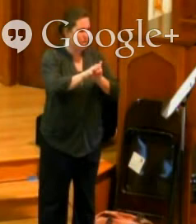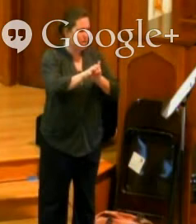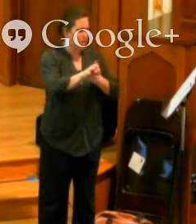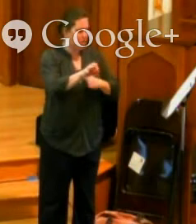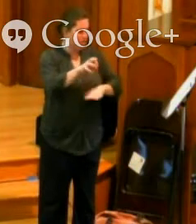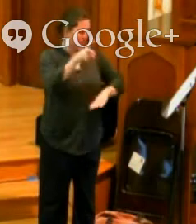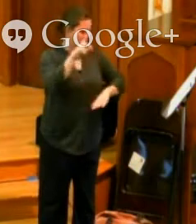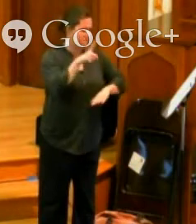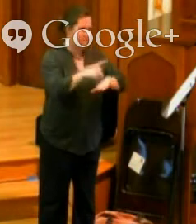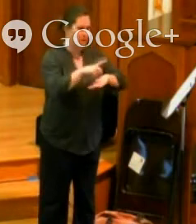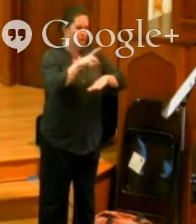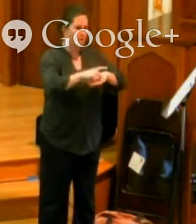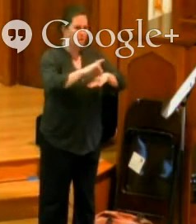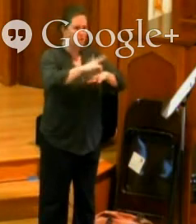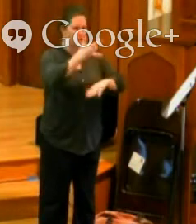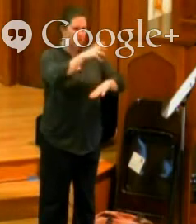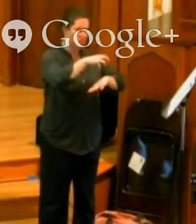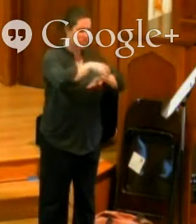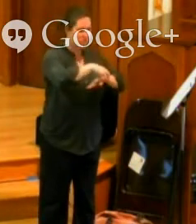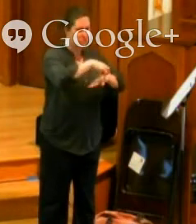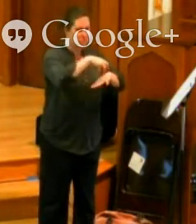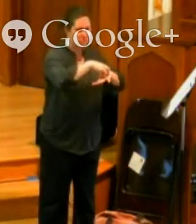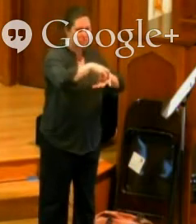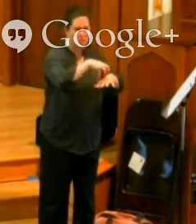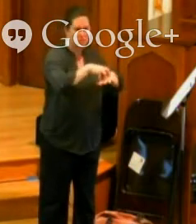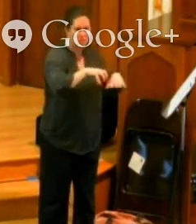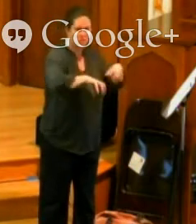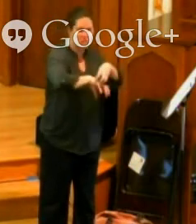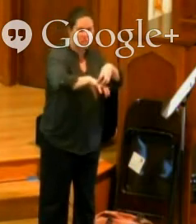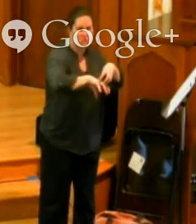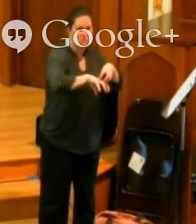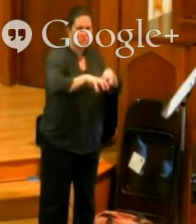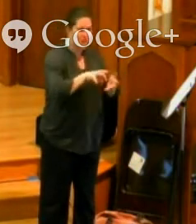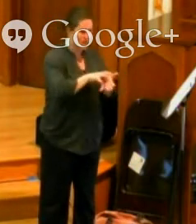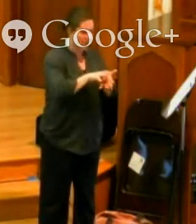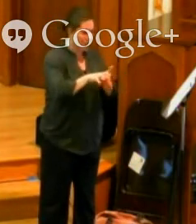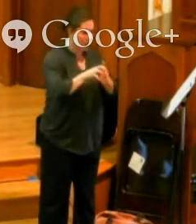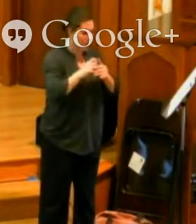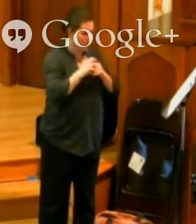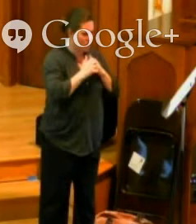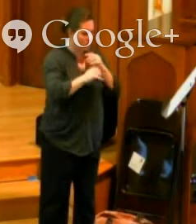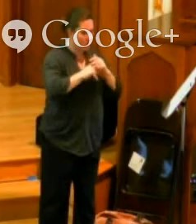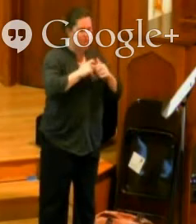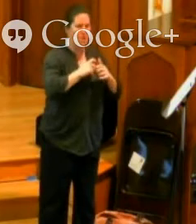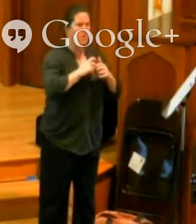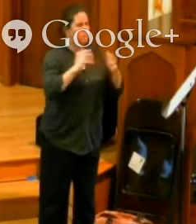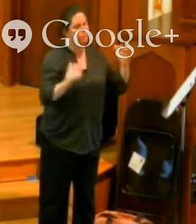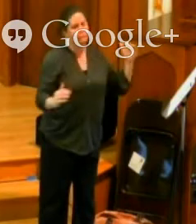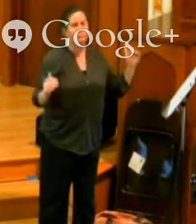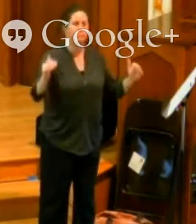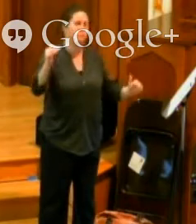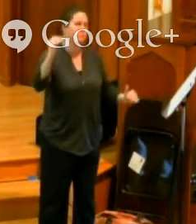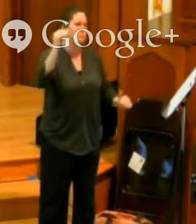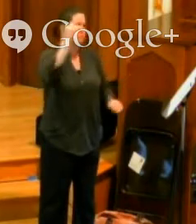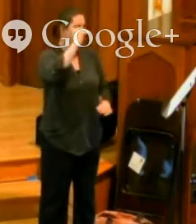my hand, but those trophies could not equal to